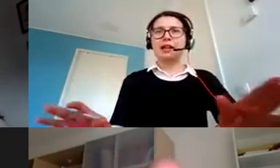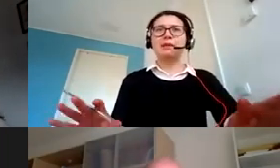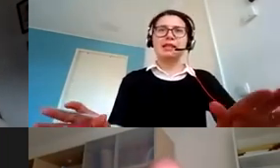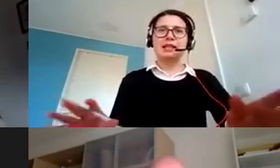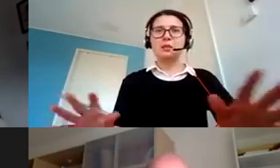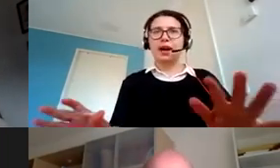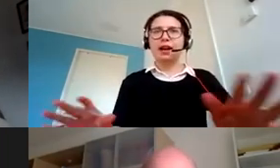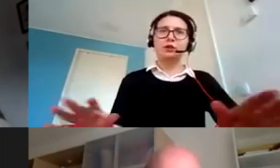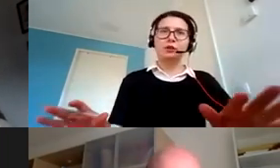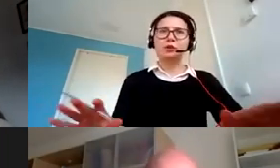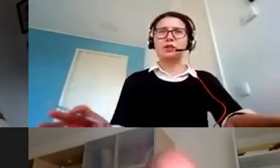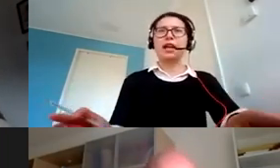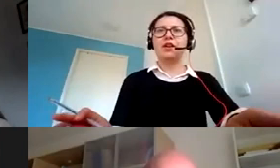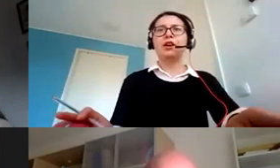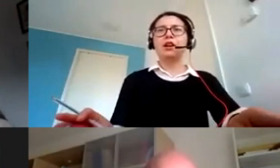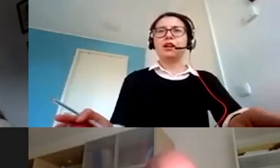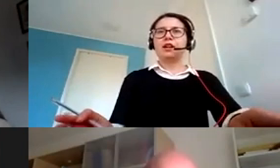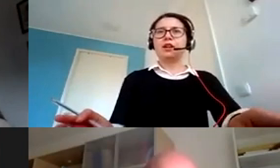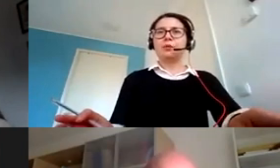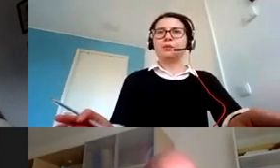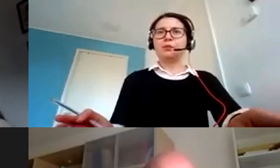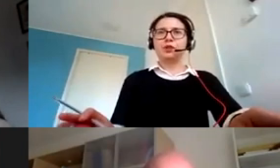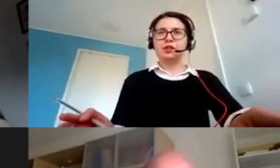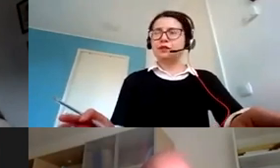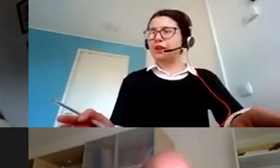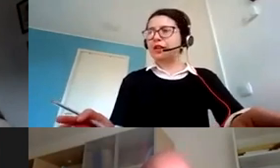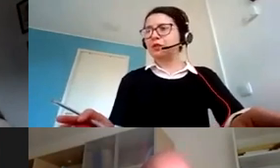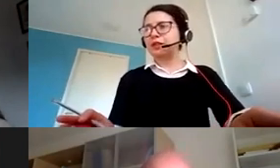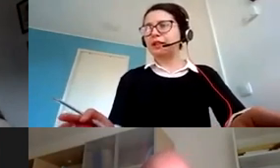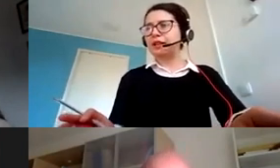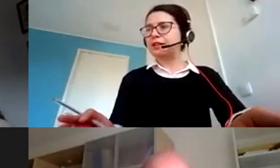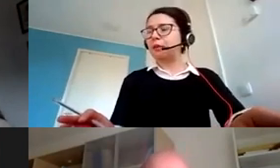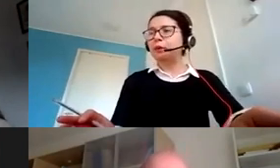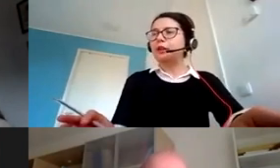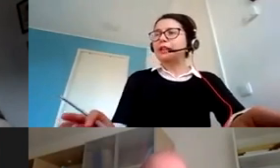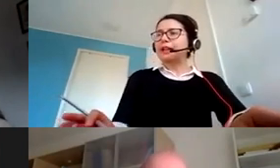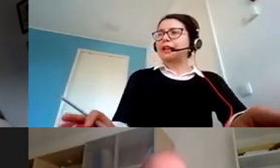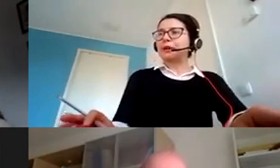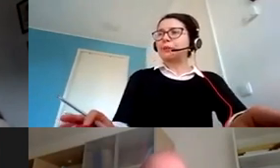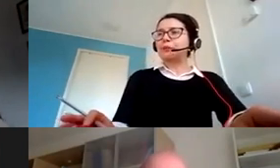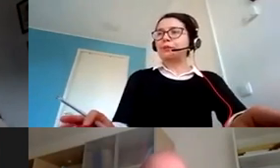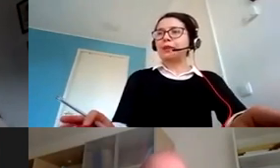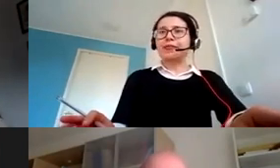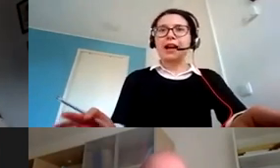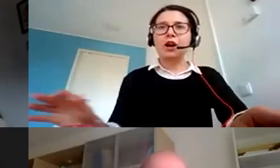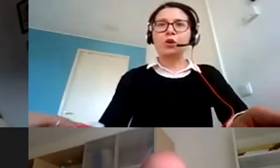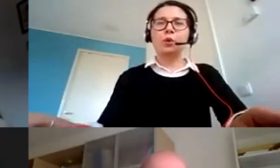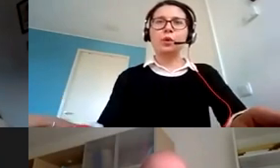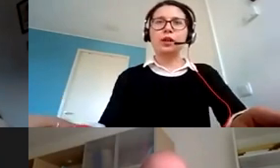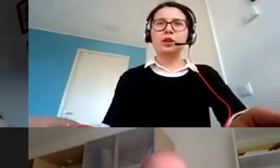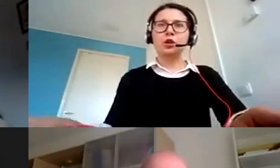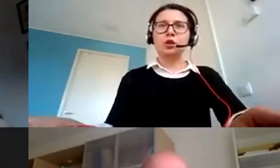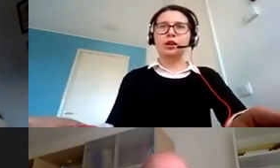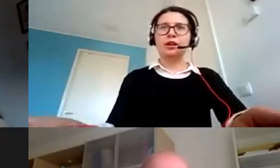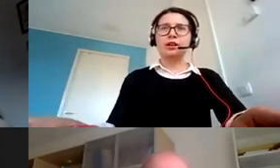about liability as well, how to do it together. So it's a very interesting example. Now we